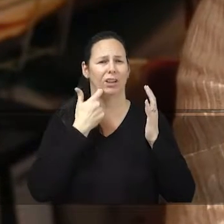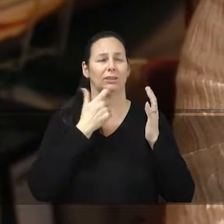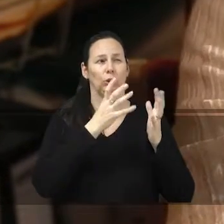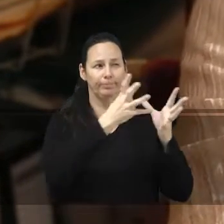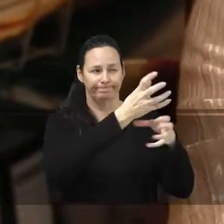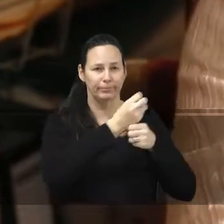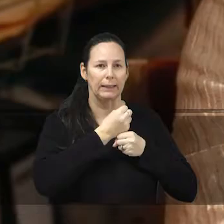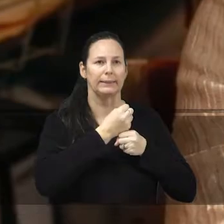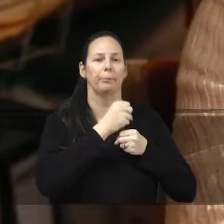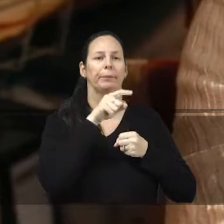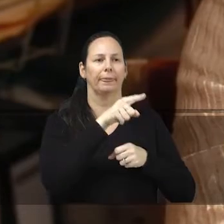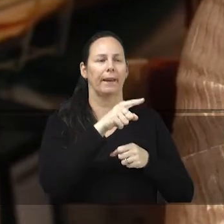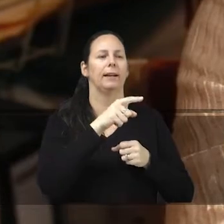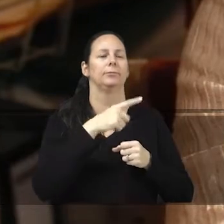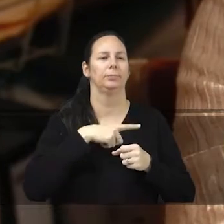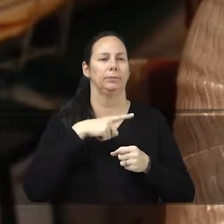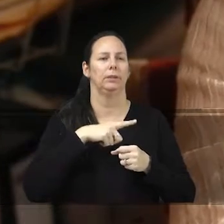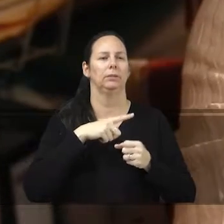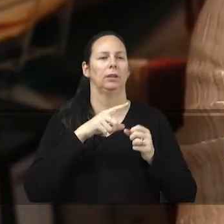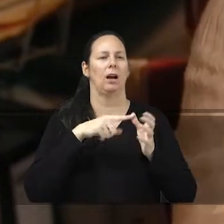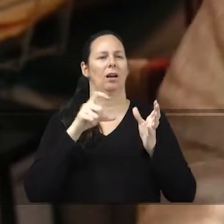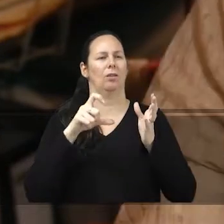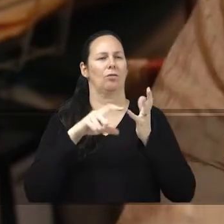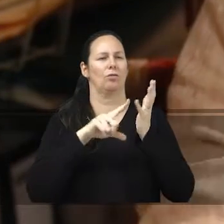tries to adapt to that because